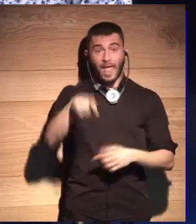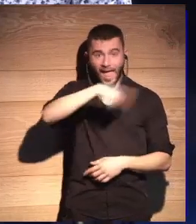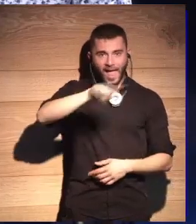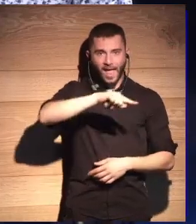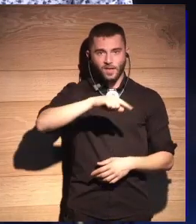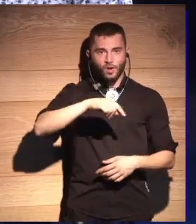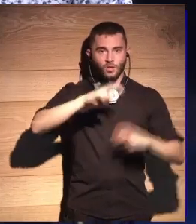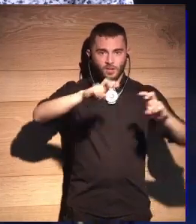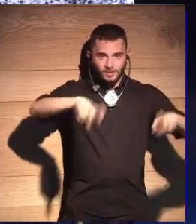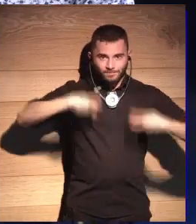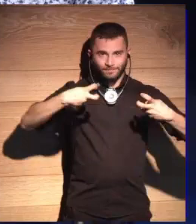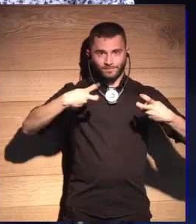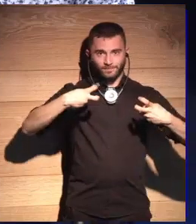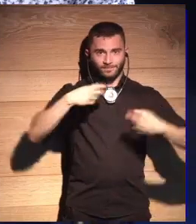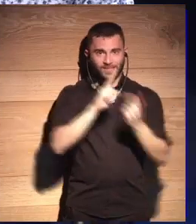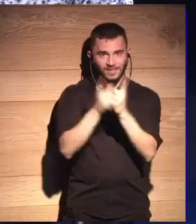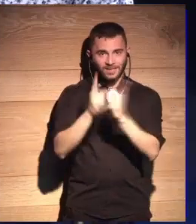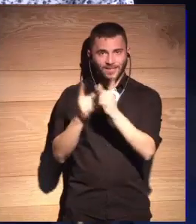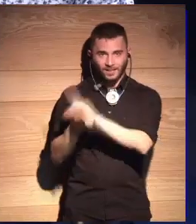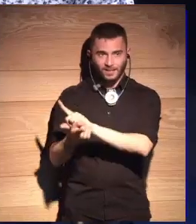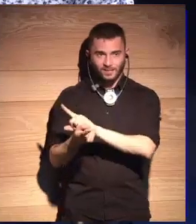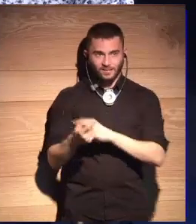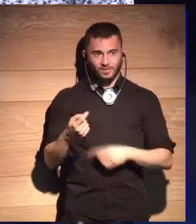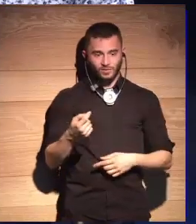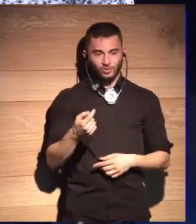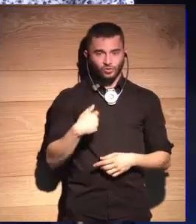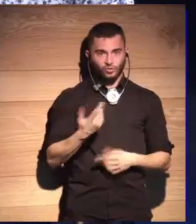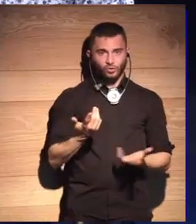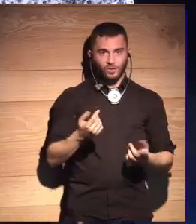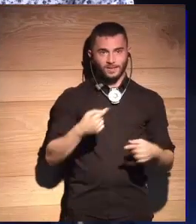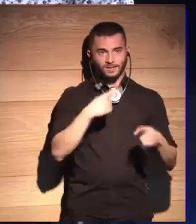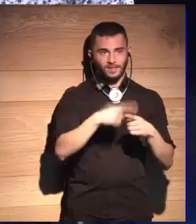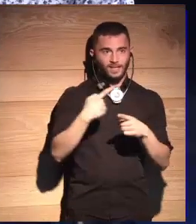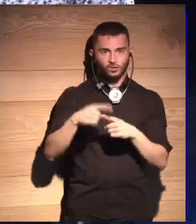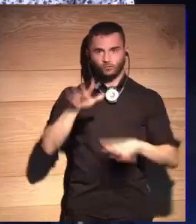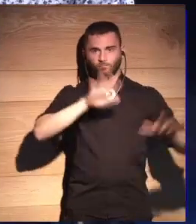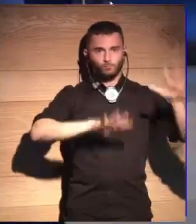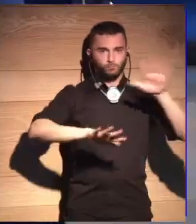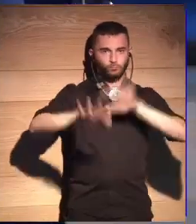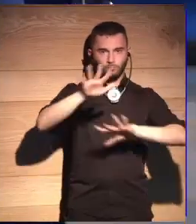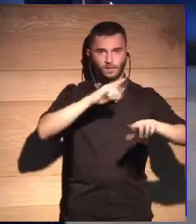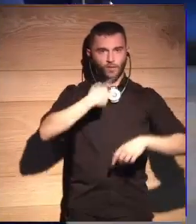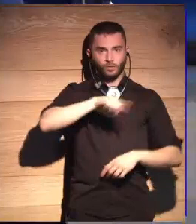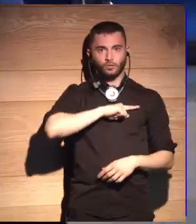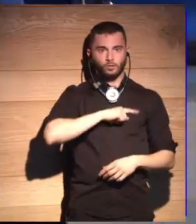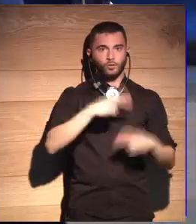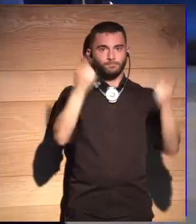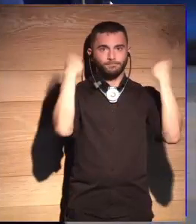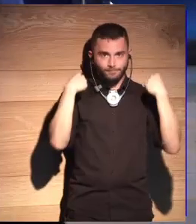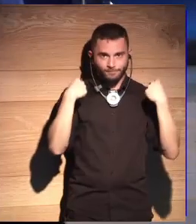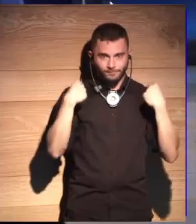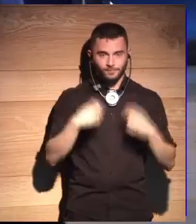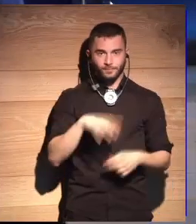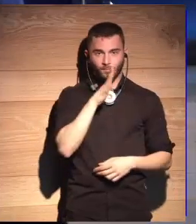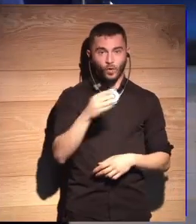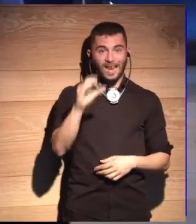politics is not at a level where it can help to reinstate this puzzle, and therefore we are all